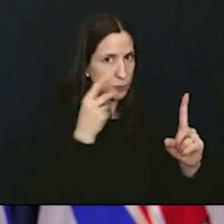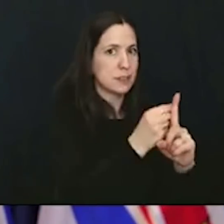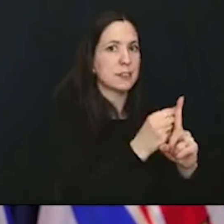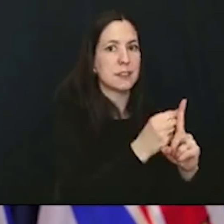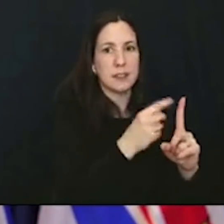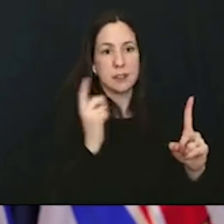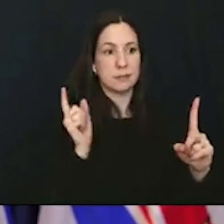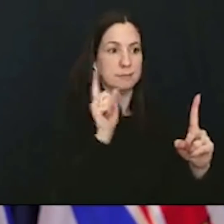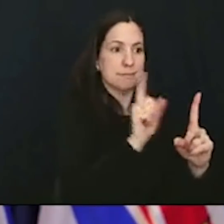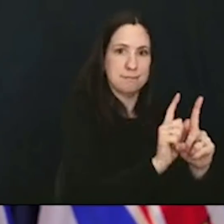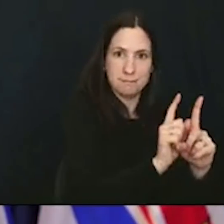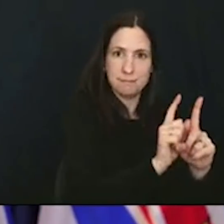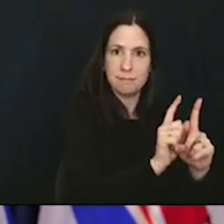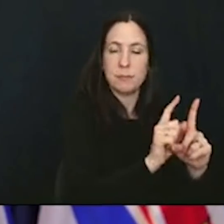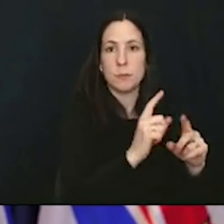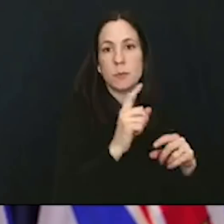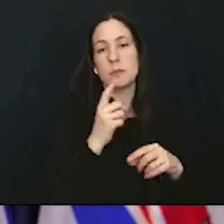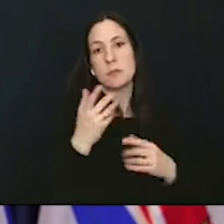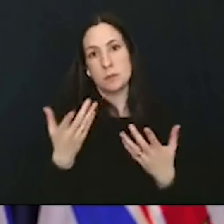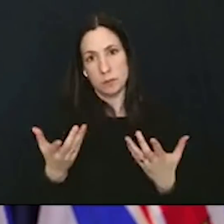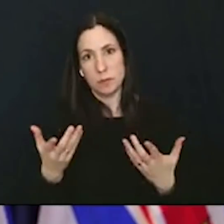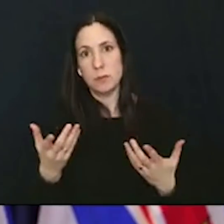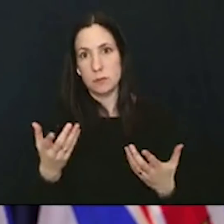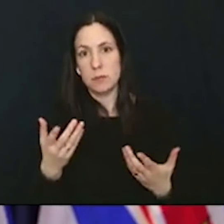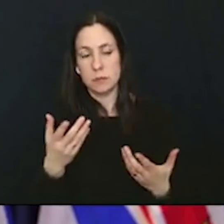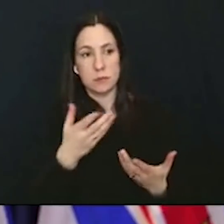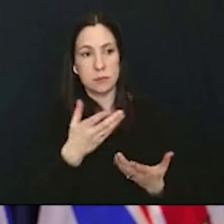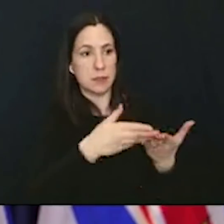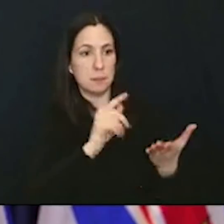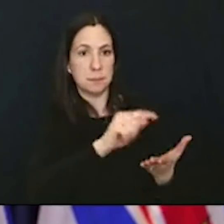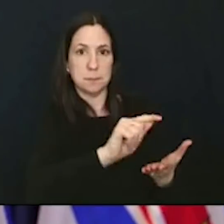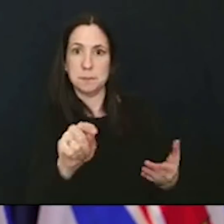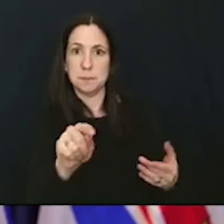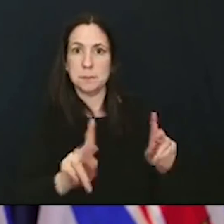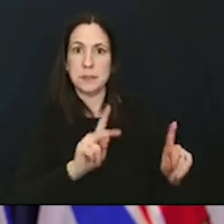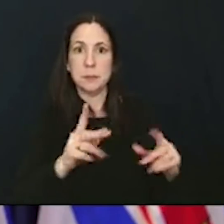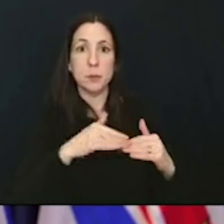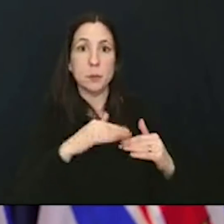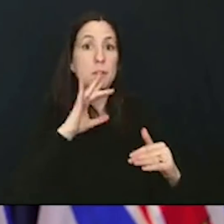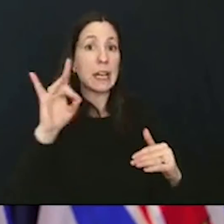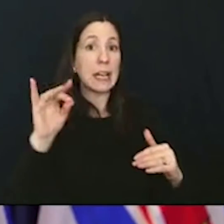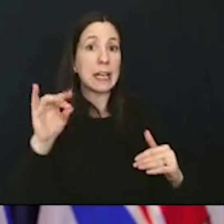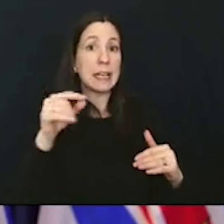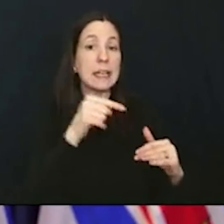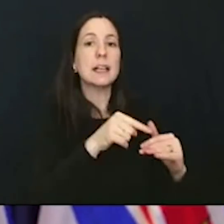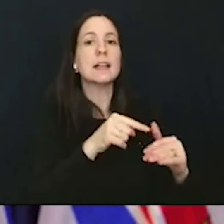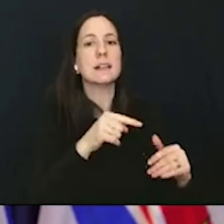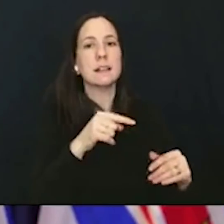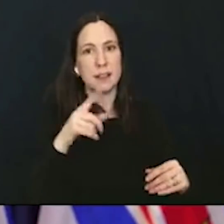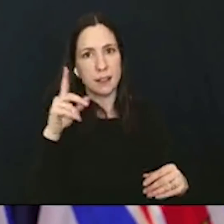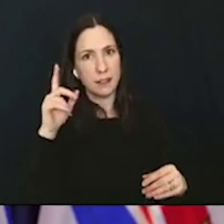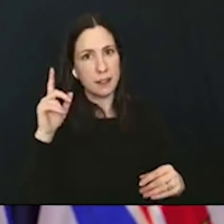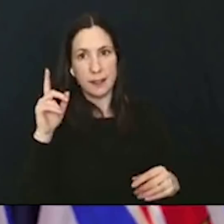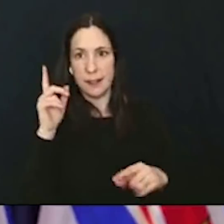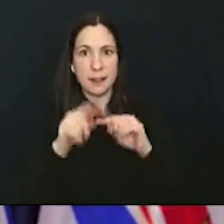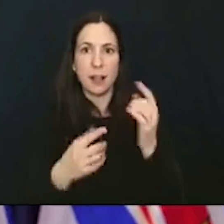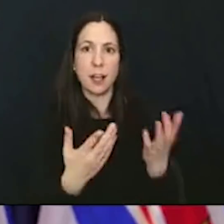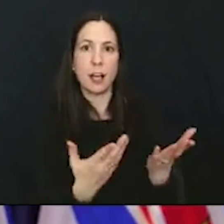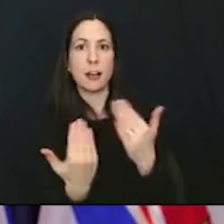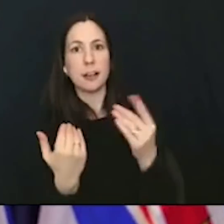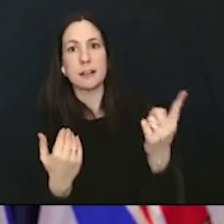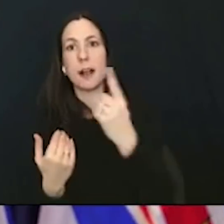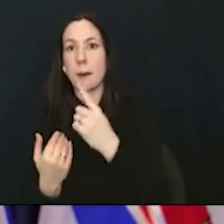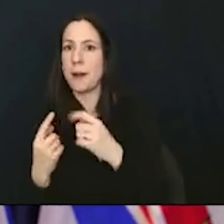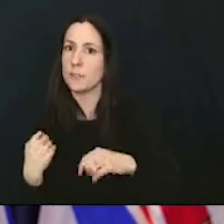be required with certain groups of people and a subpopulation of the people over 80 who we need to reach in their